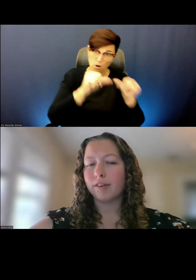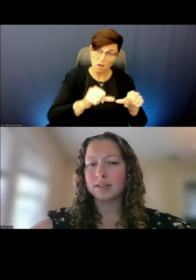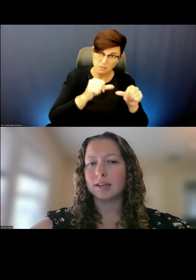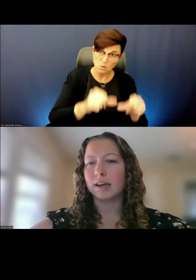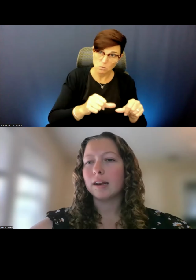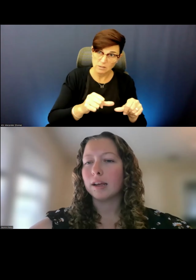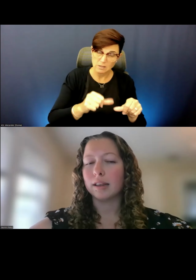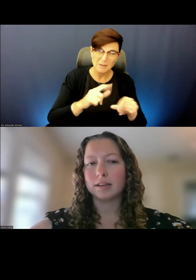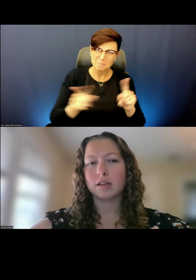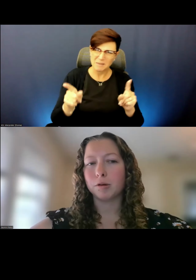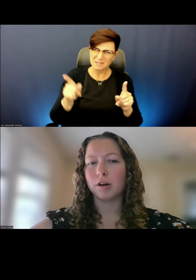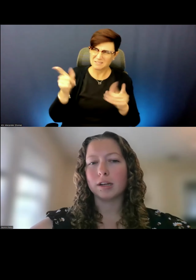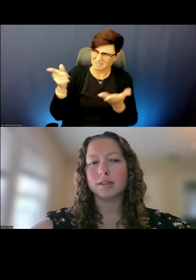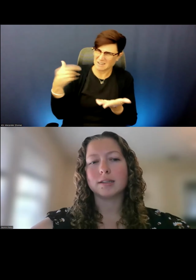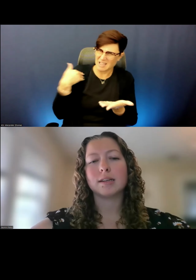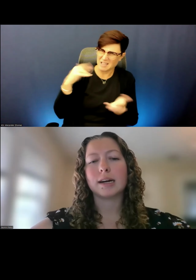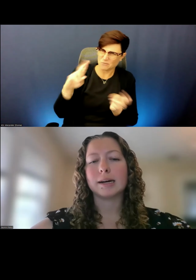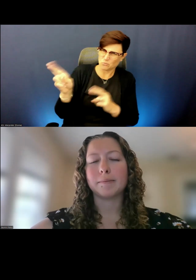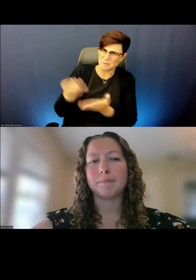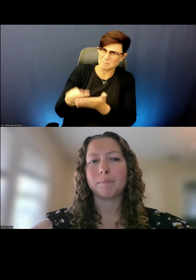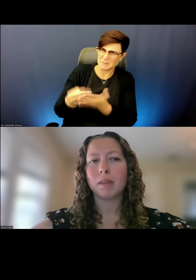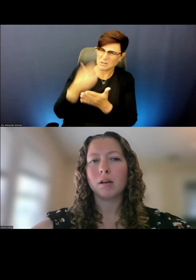not investing it in these communities.